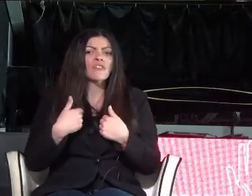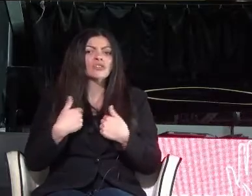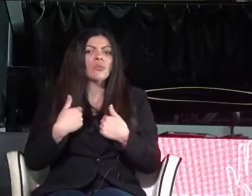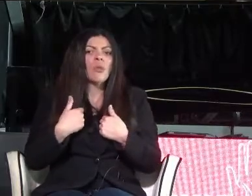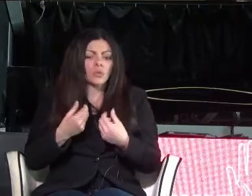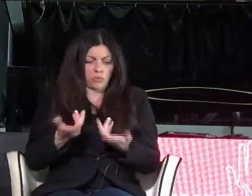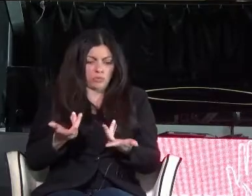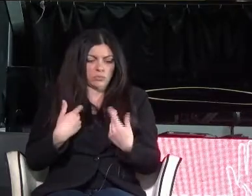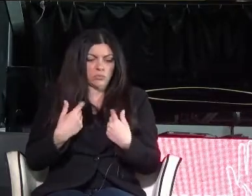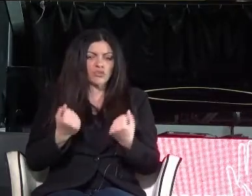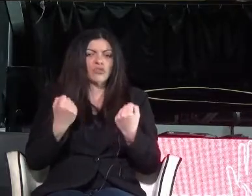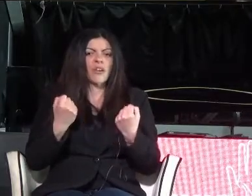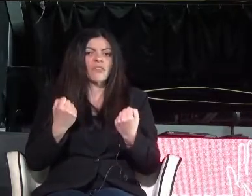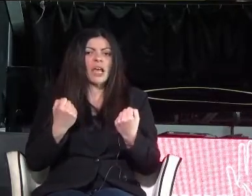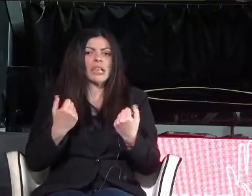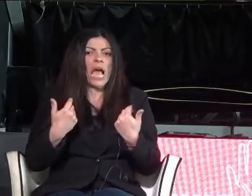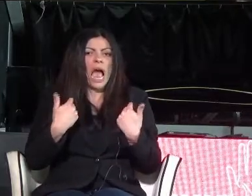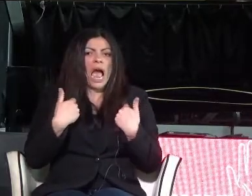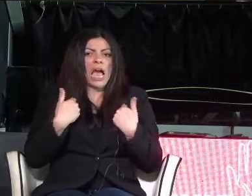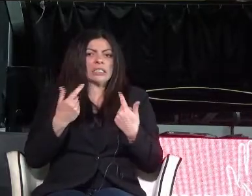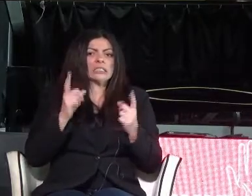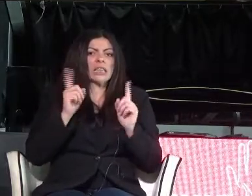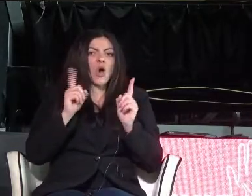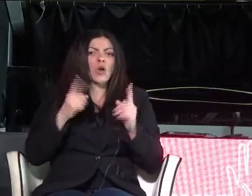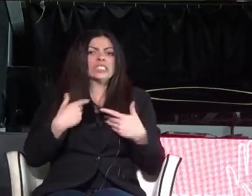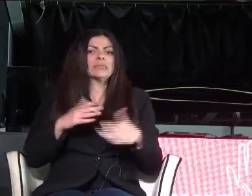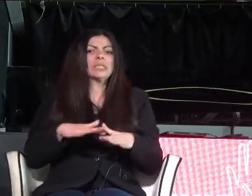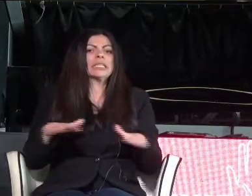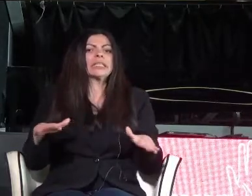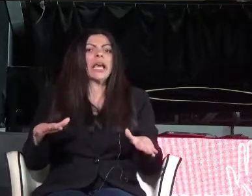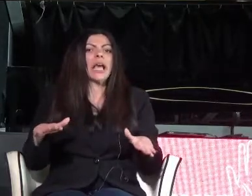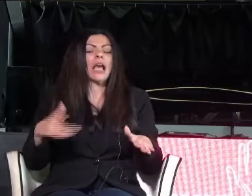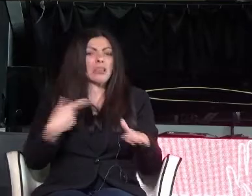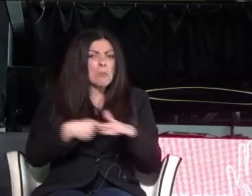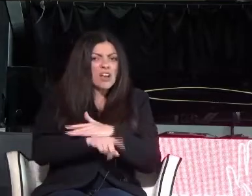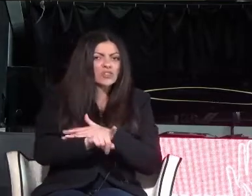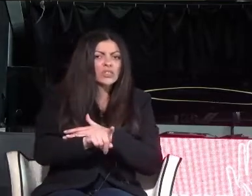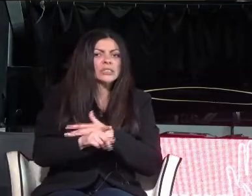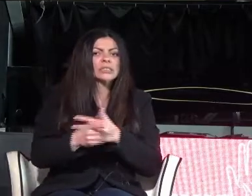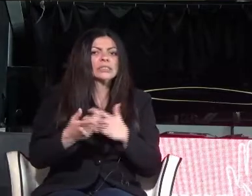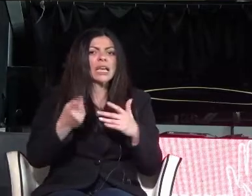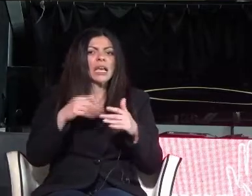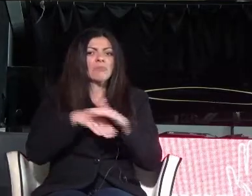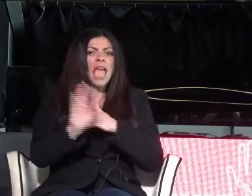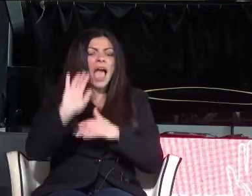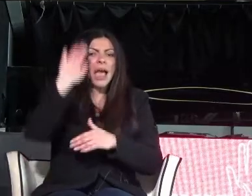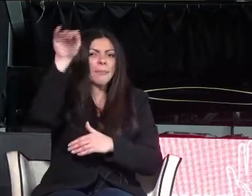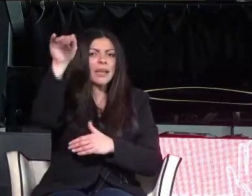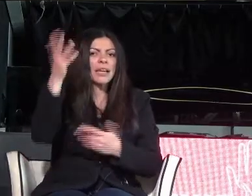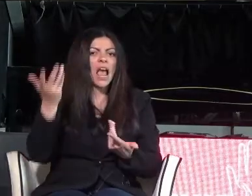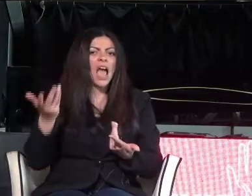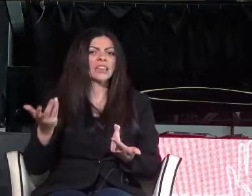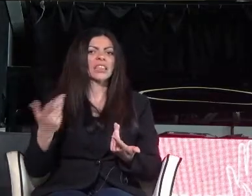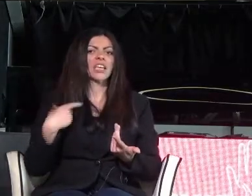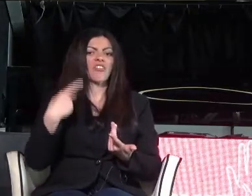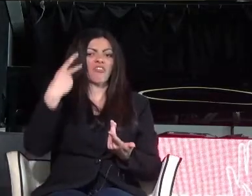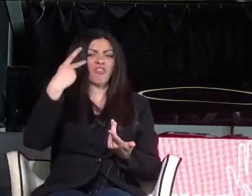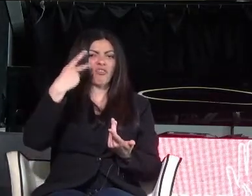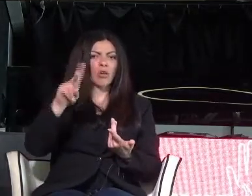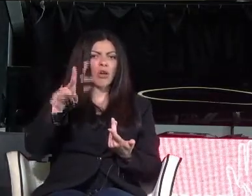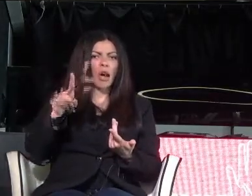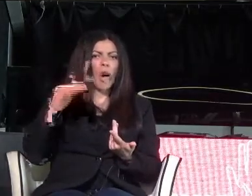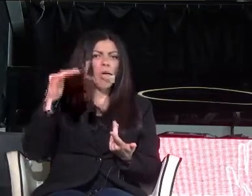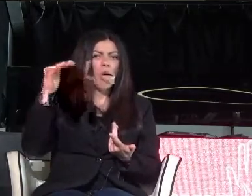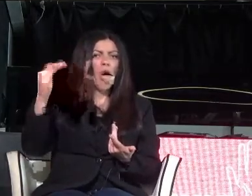ethnic cleansing, a child with a second generational trauma? Can you explain why people carry memories of others? I still remember my